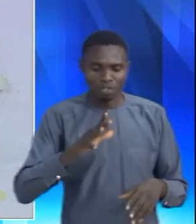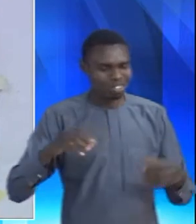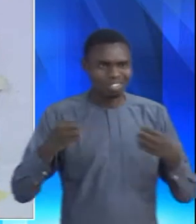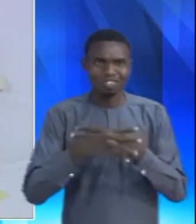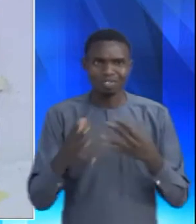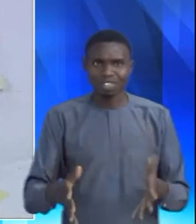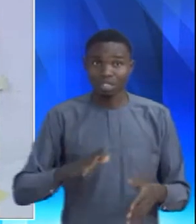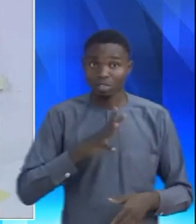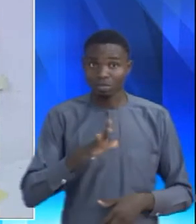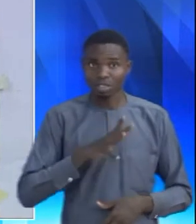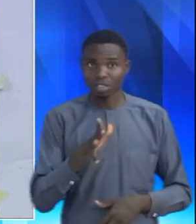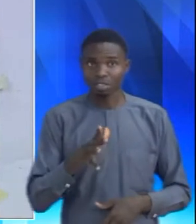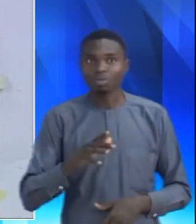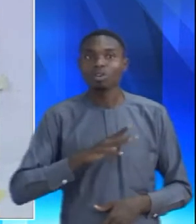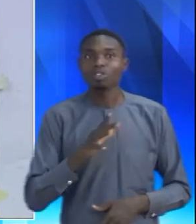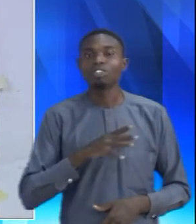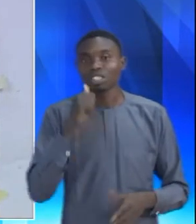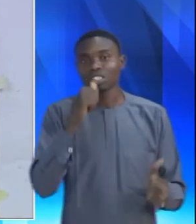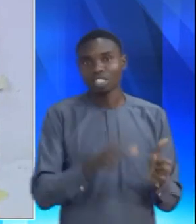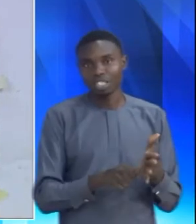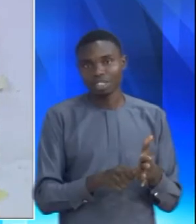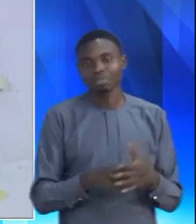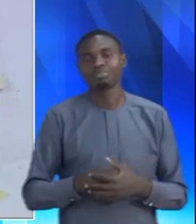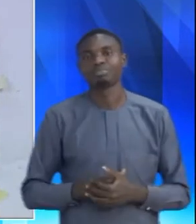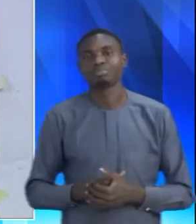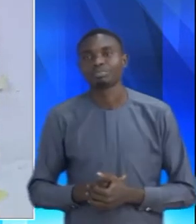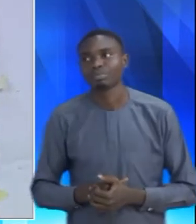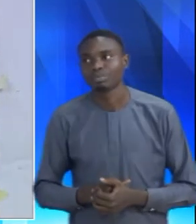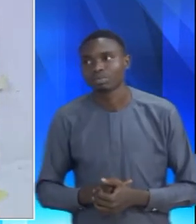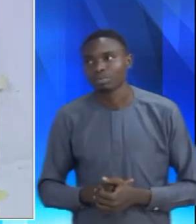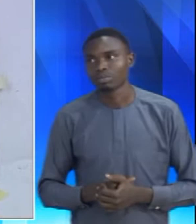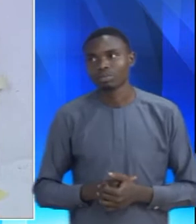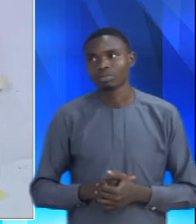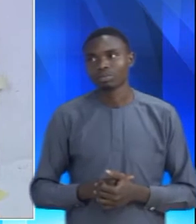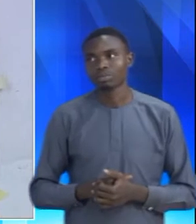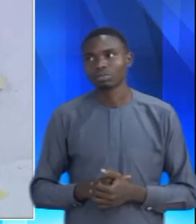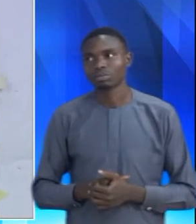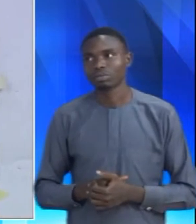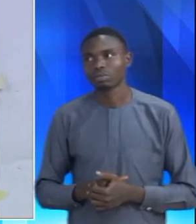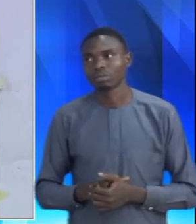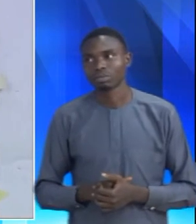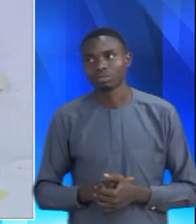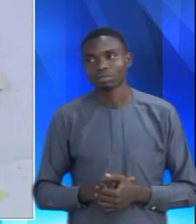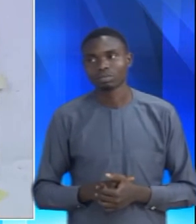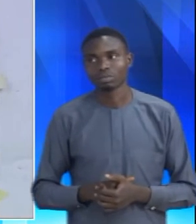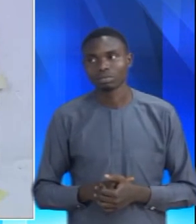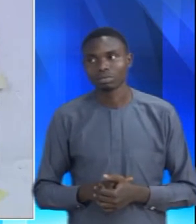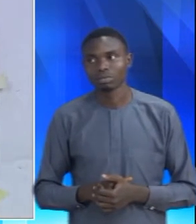paper simply because you know how to write. You want to write to the president without having anything in mind.